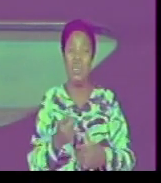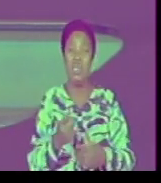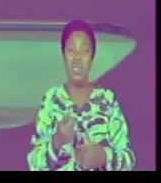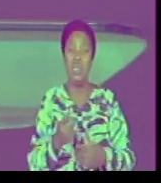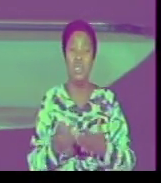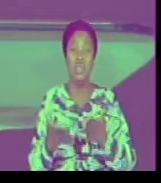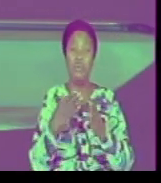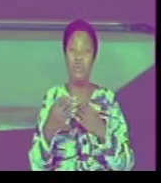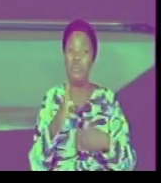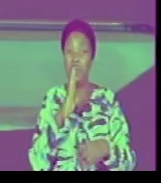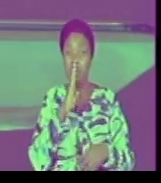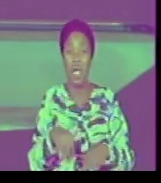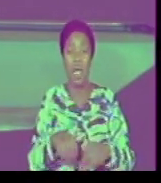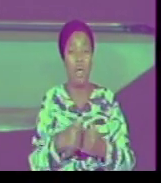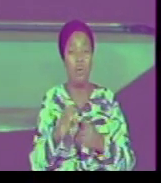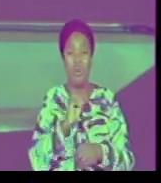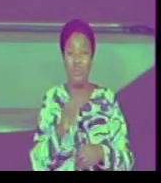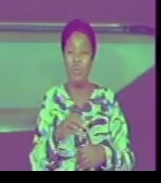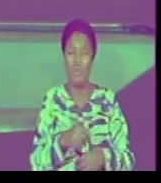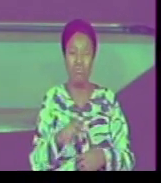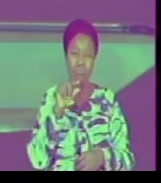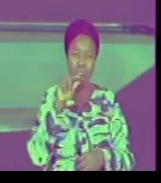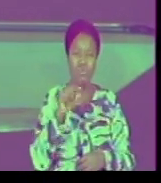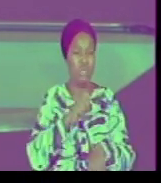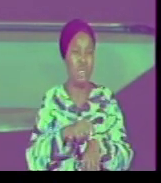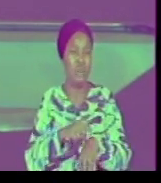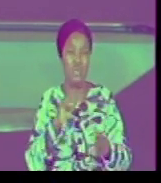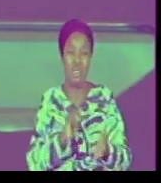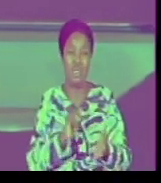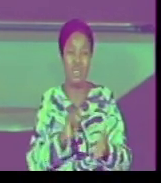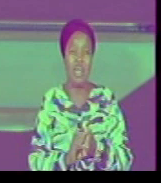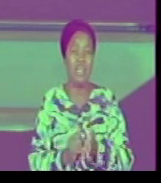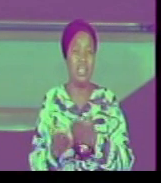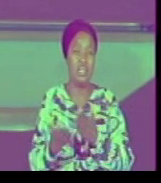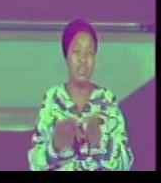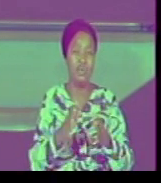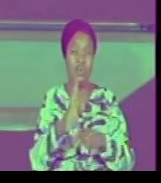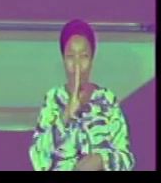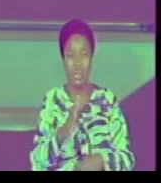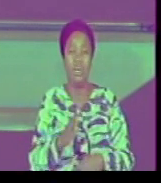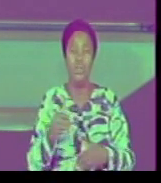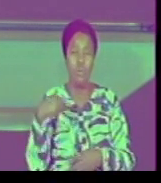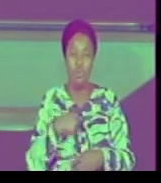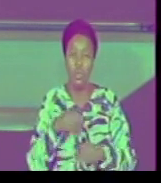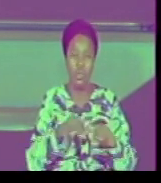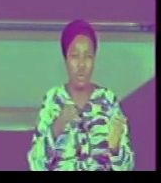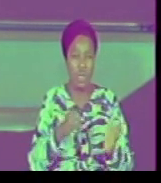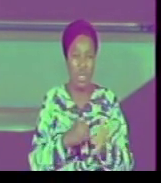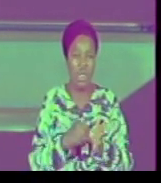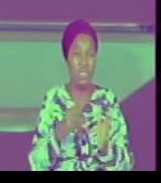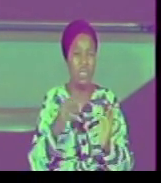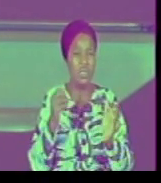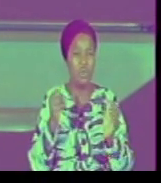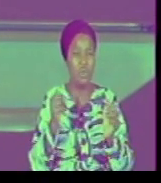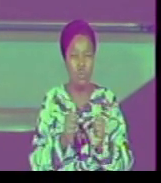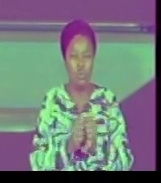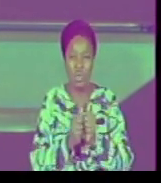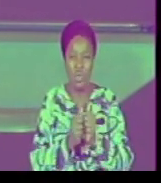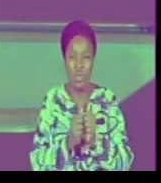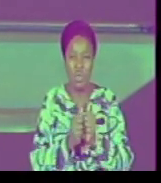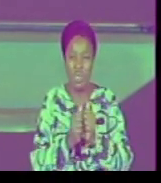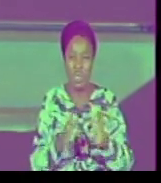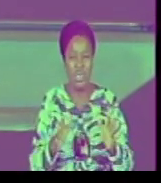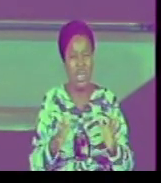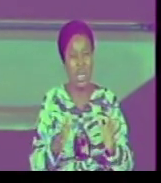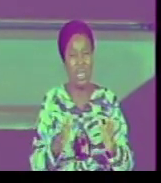time that service may occupy, you do it without dissimulation, without